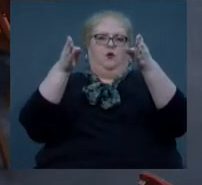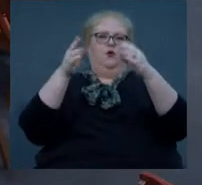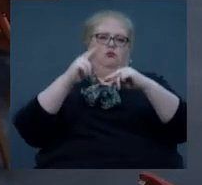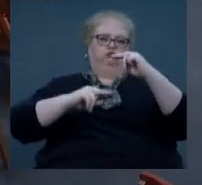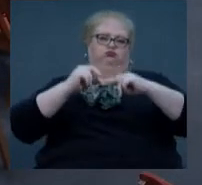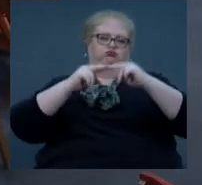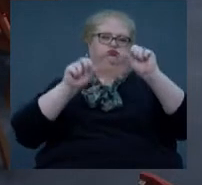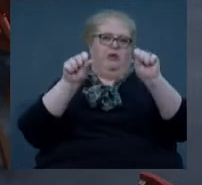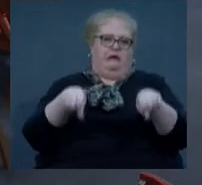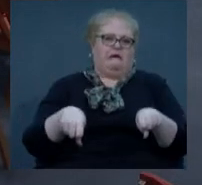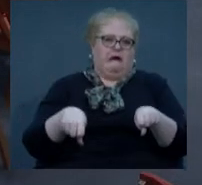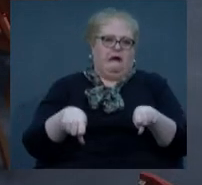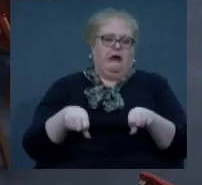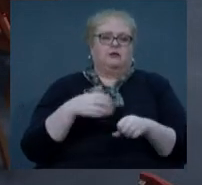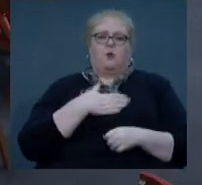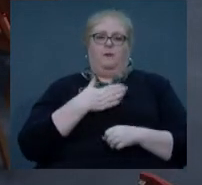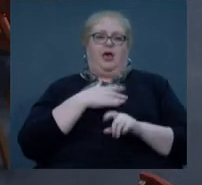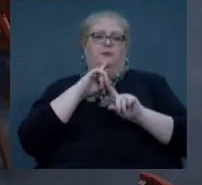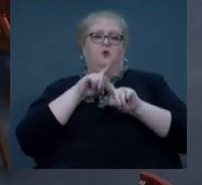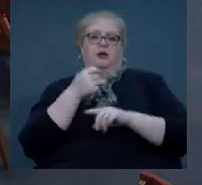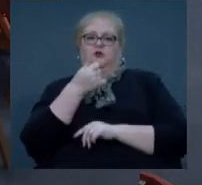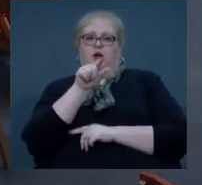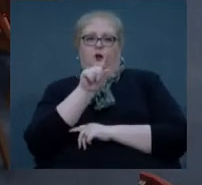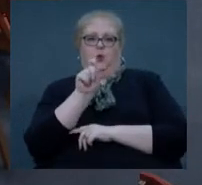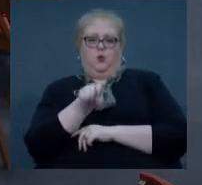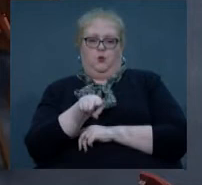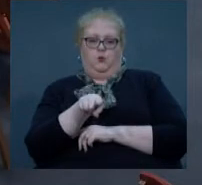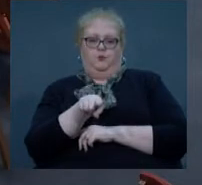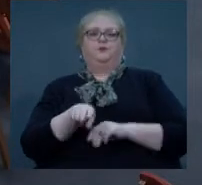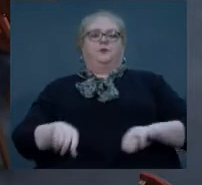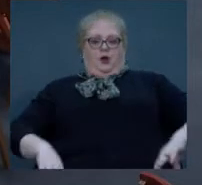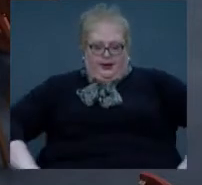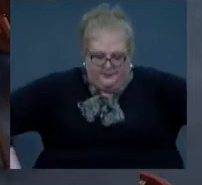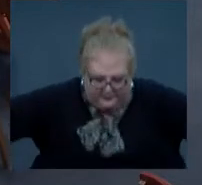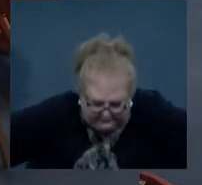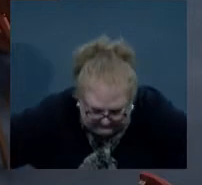to field any questions or turn it back over to Lucas.